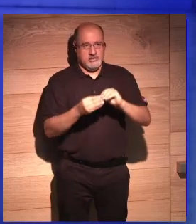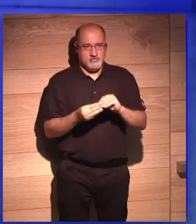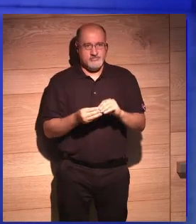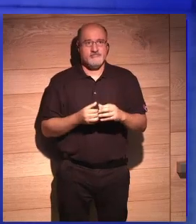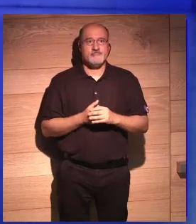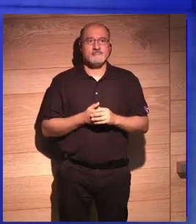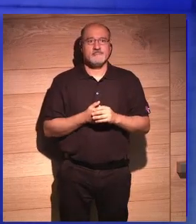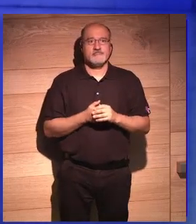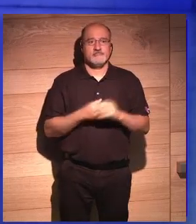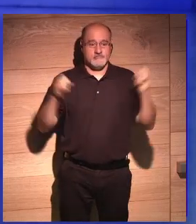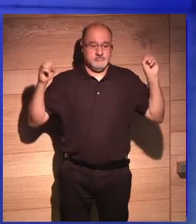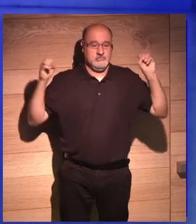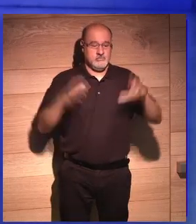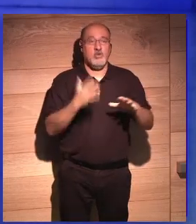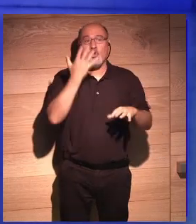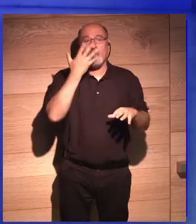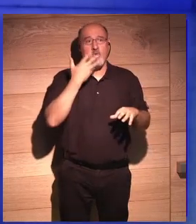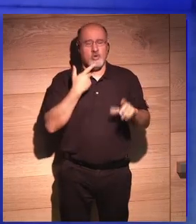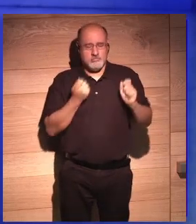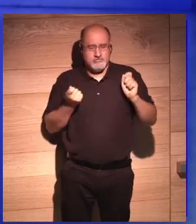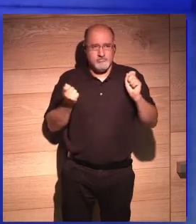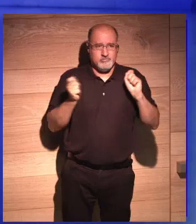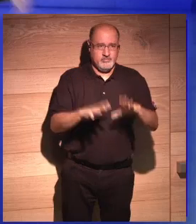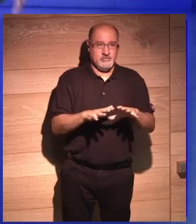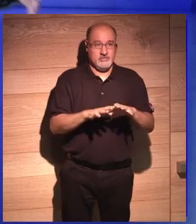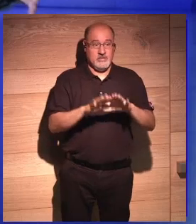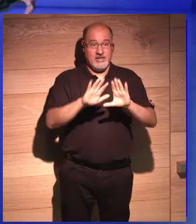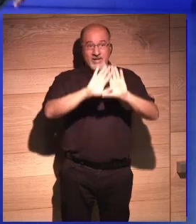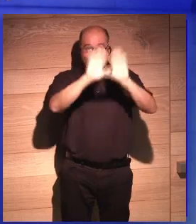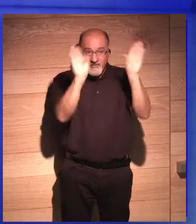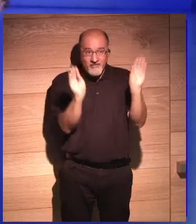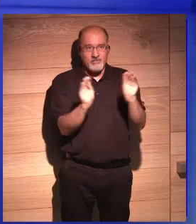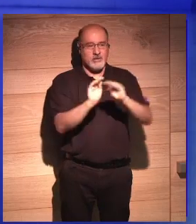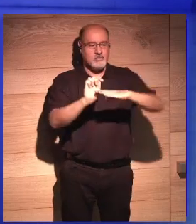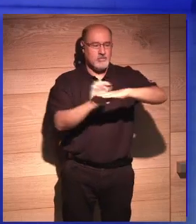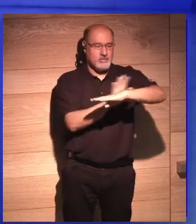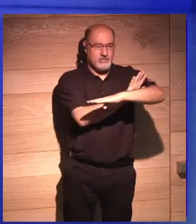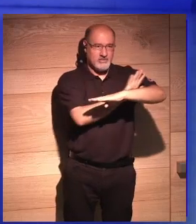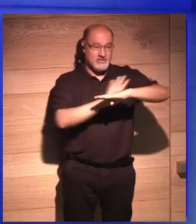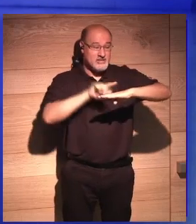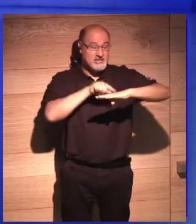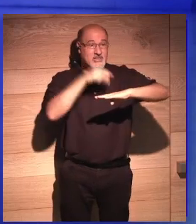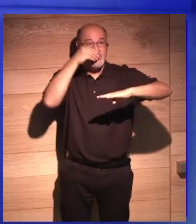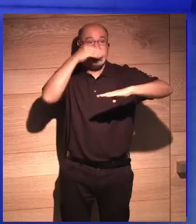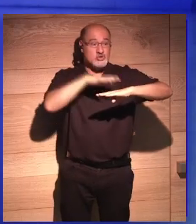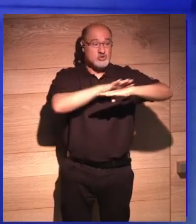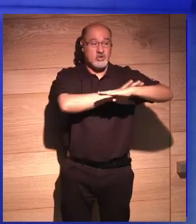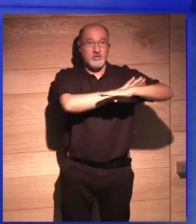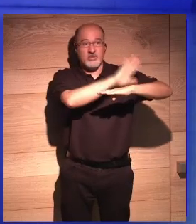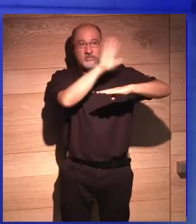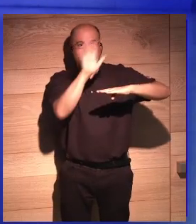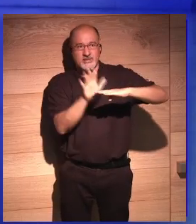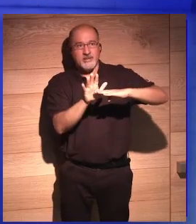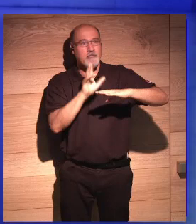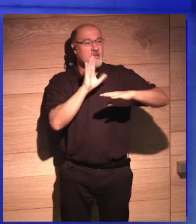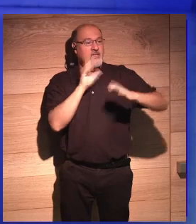color into it and ultimately carve a story with this quite sterile data. And I think